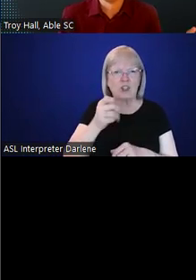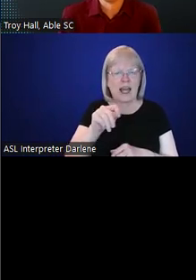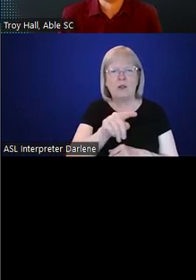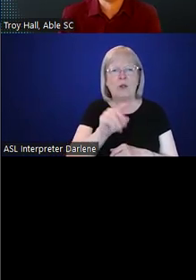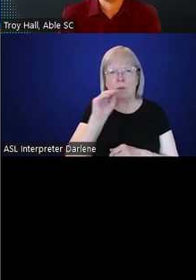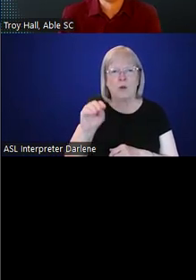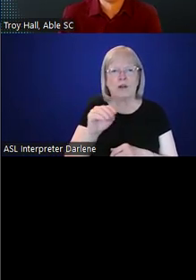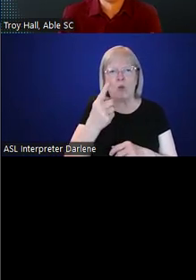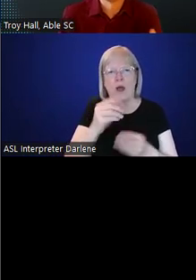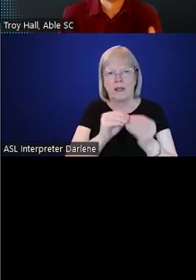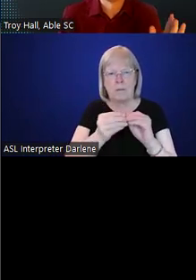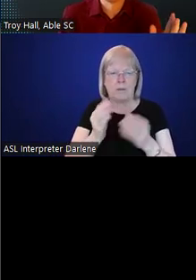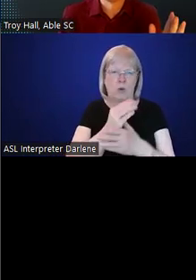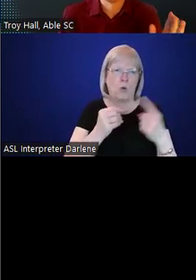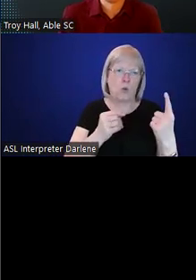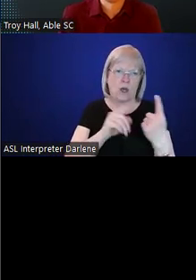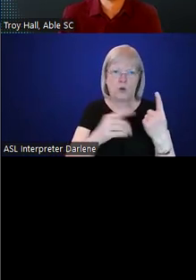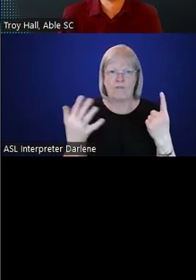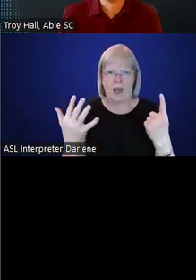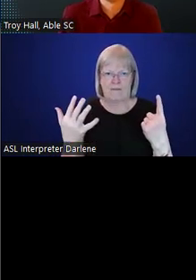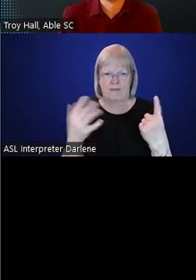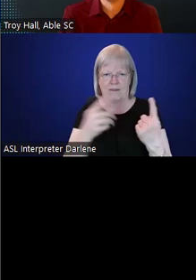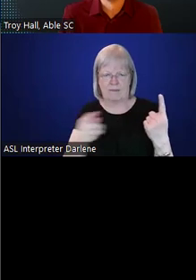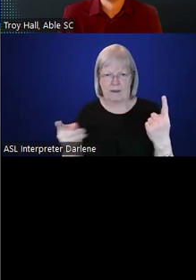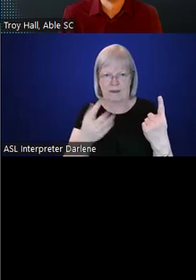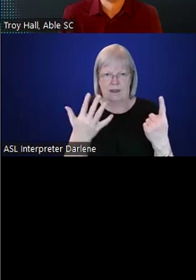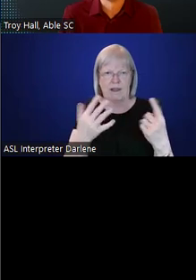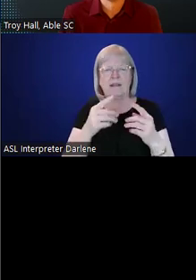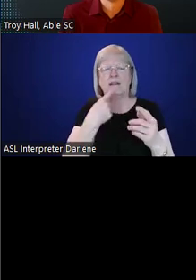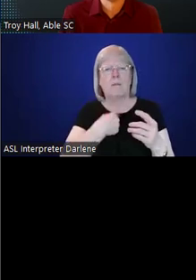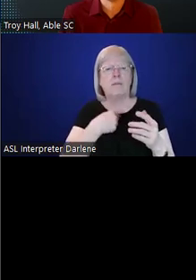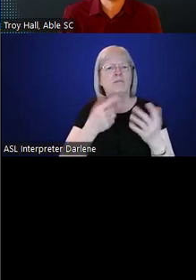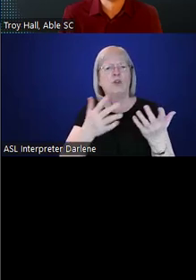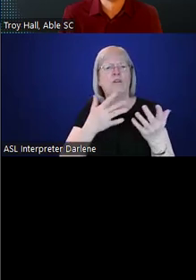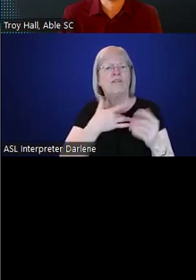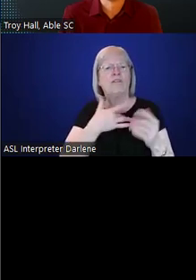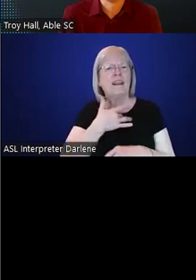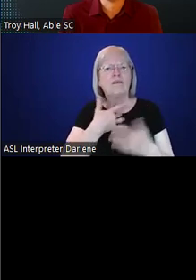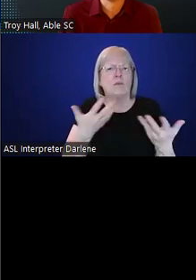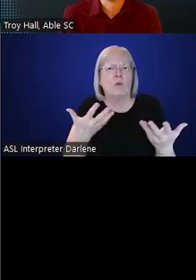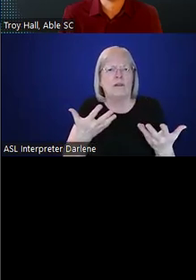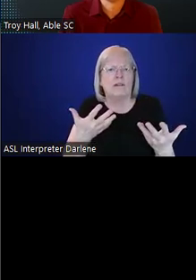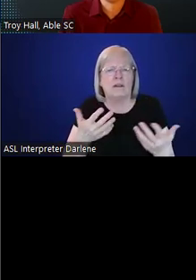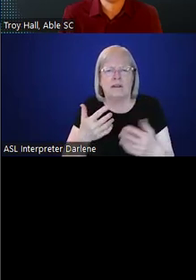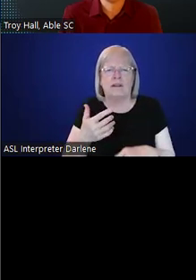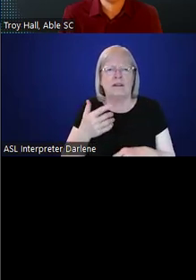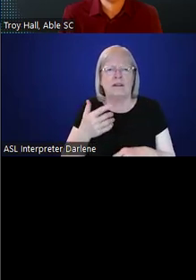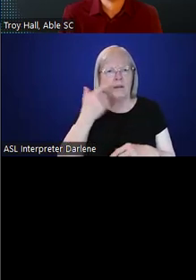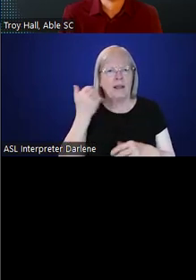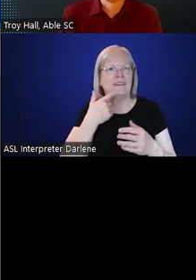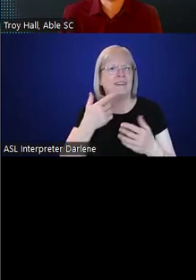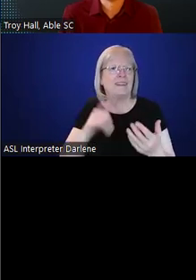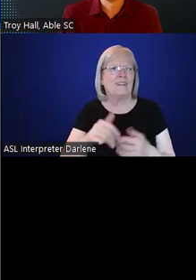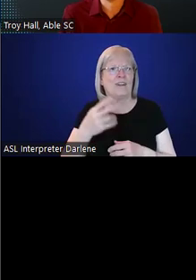chat between 1 to 5 to tell me how you are feeling. It is Friday, Junior. It's